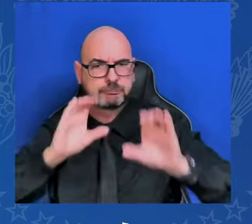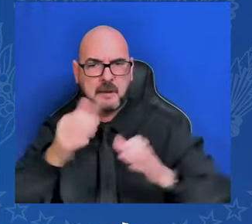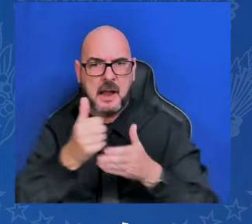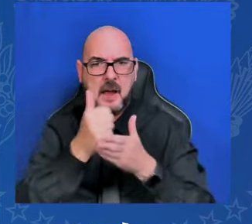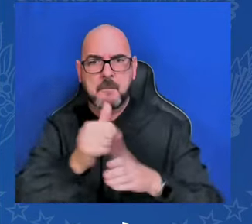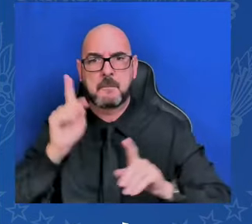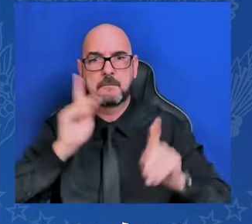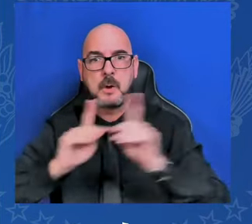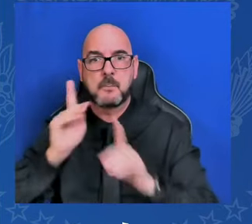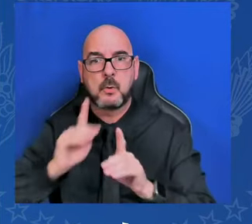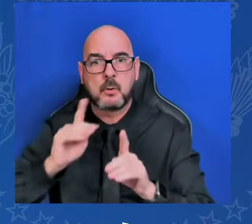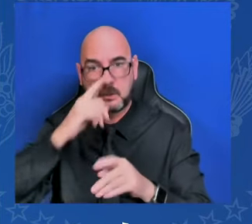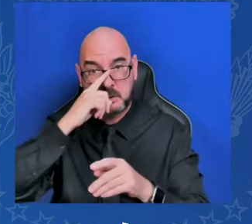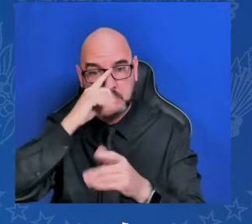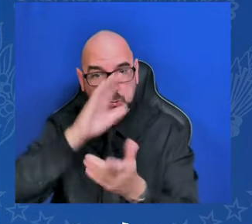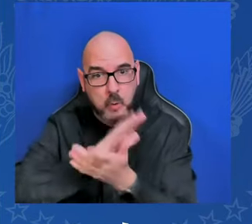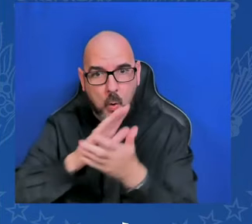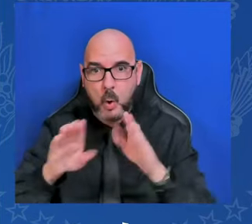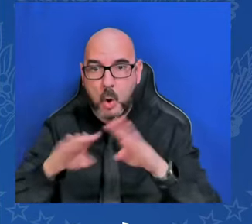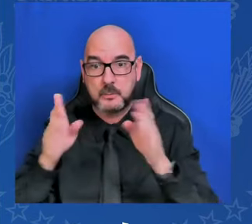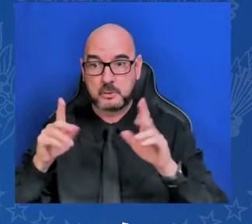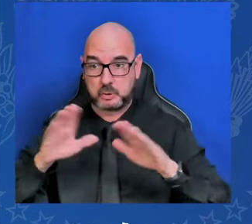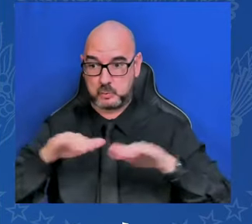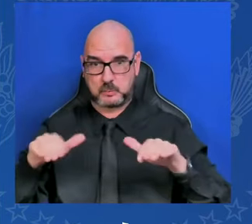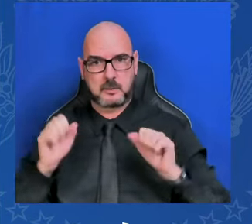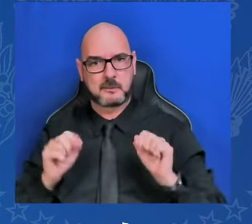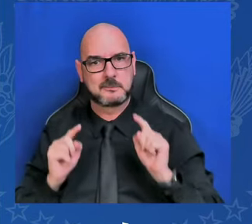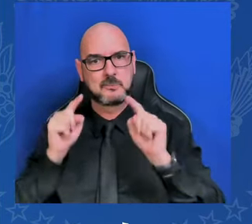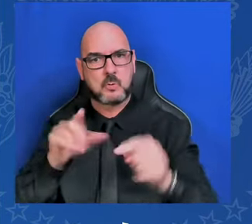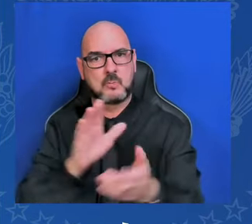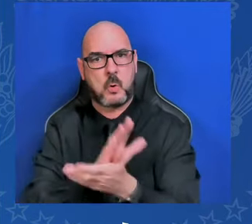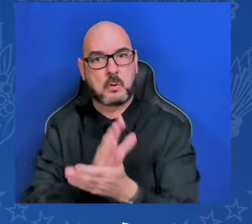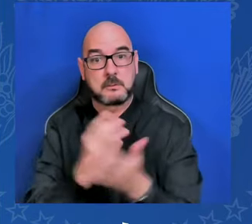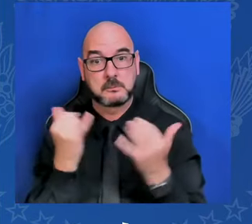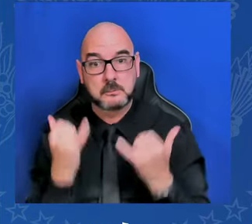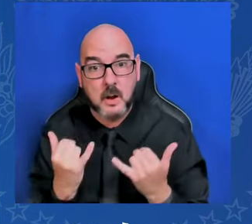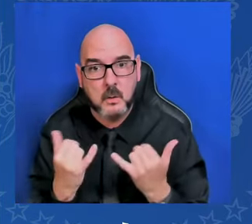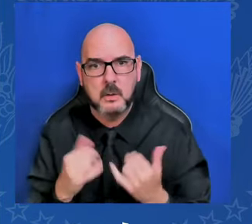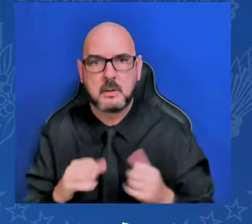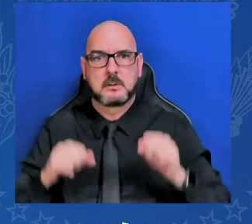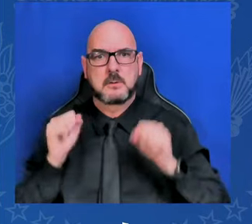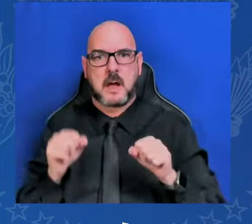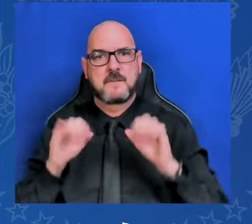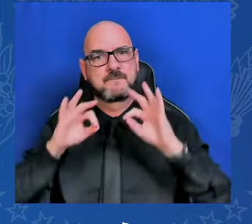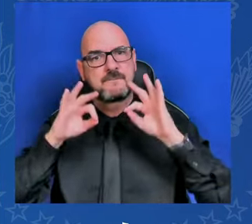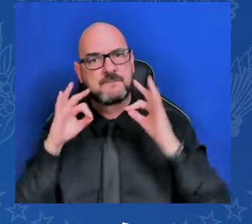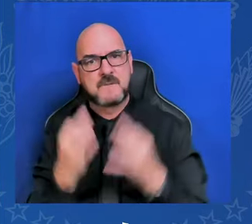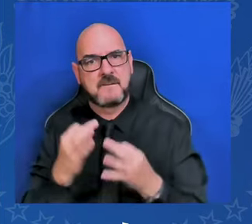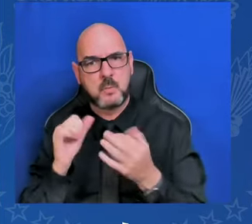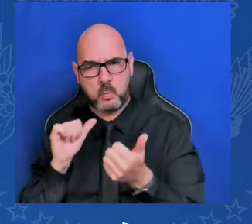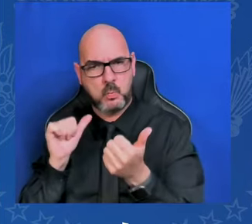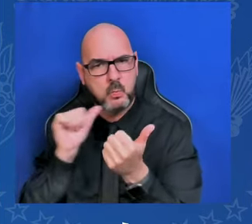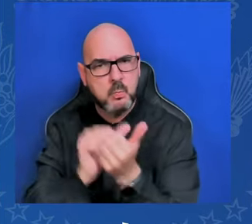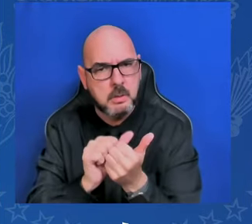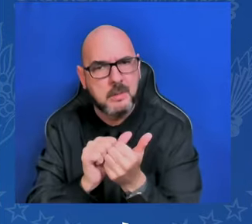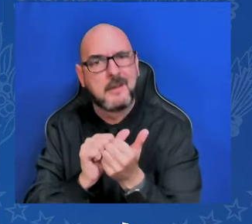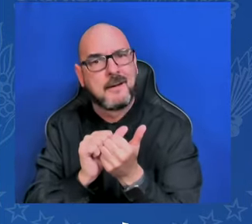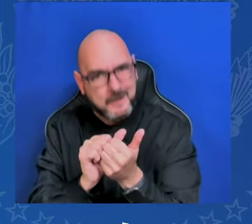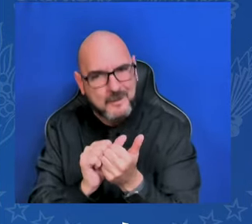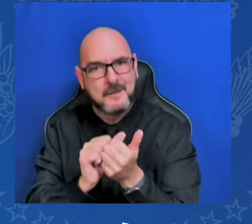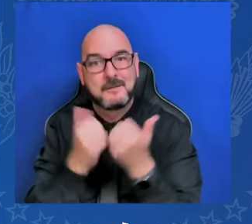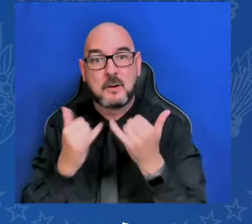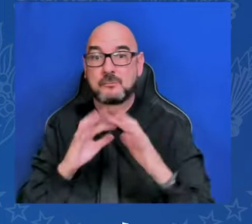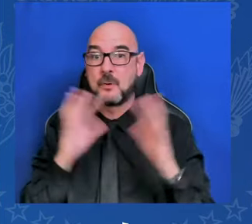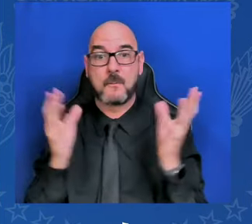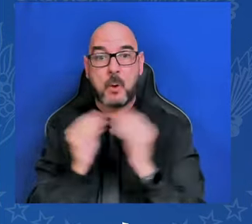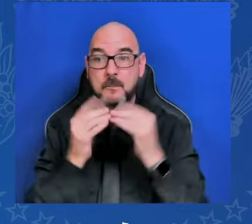American people have the freedom to spend time with their families without being masked up or sheltering in place.